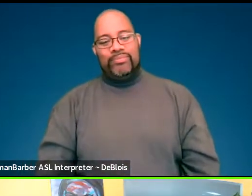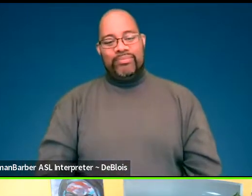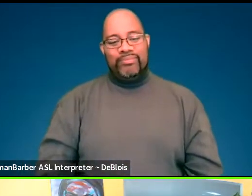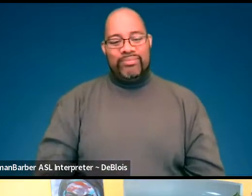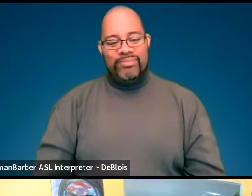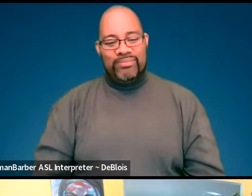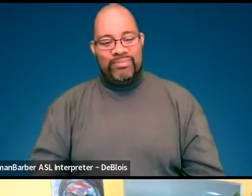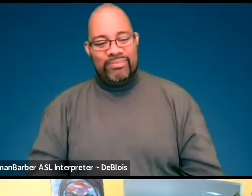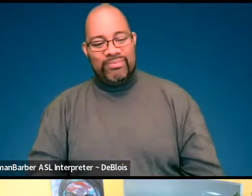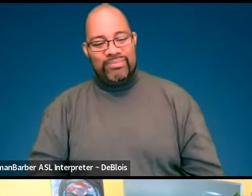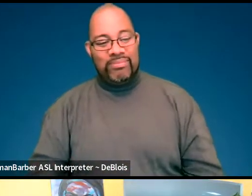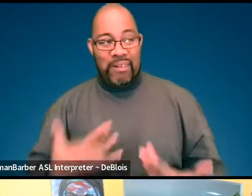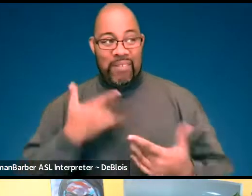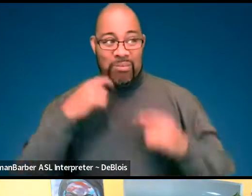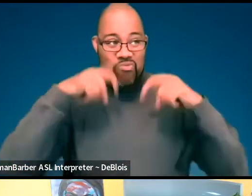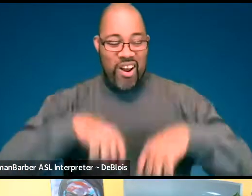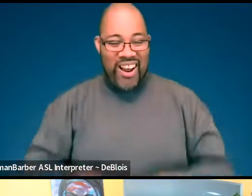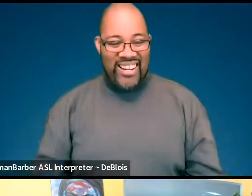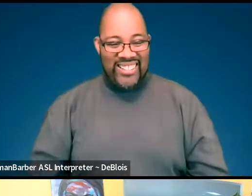I'm gonna cry.